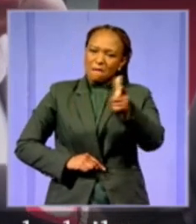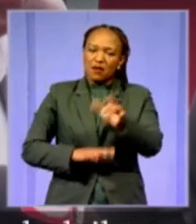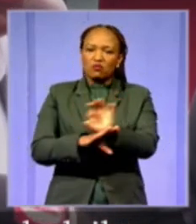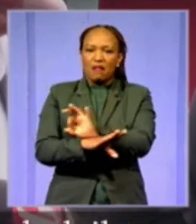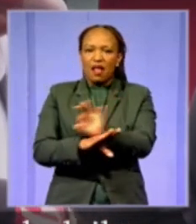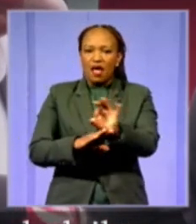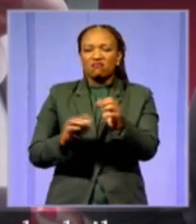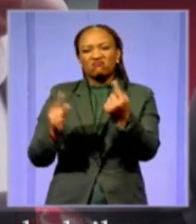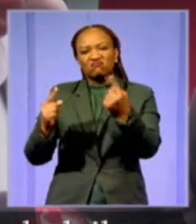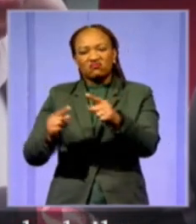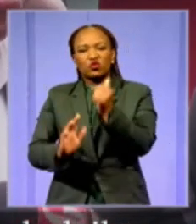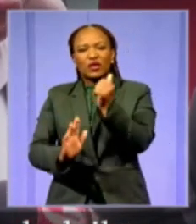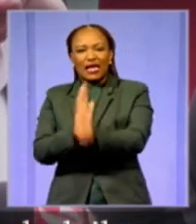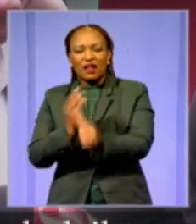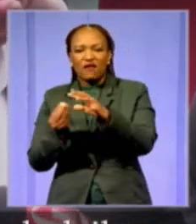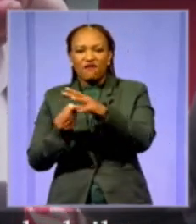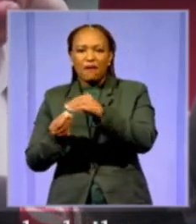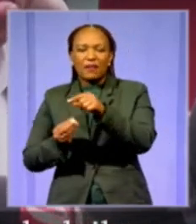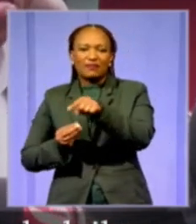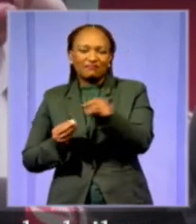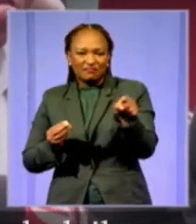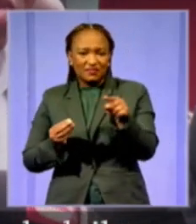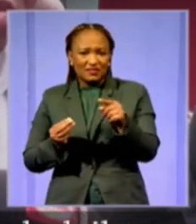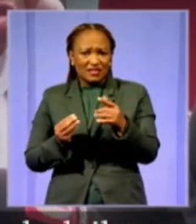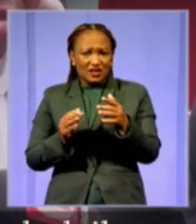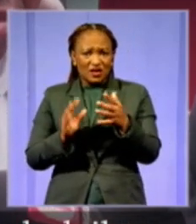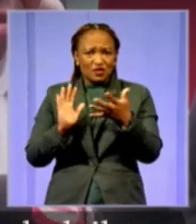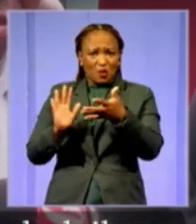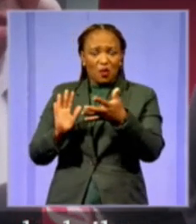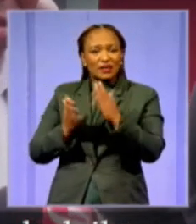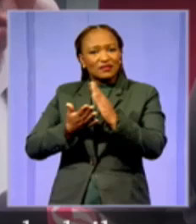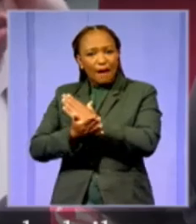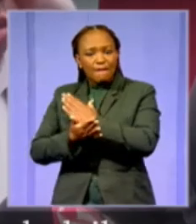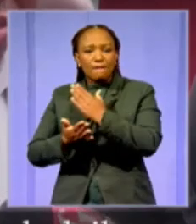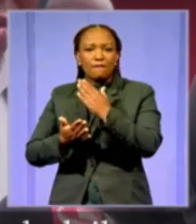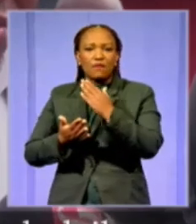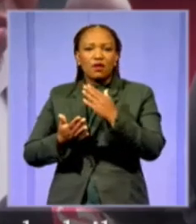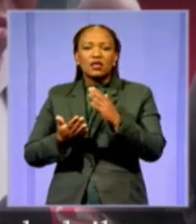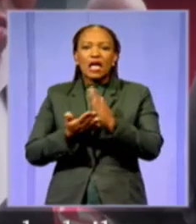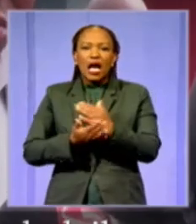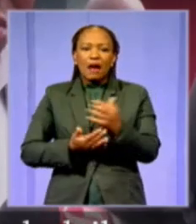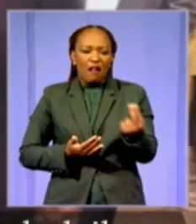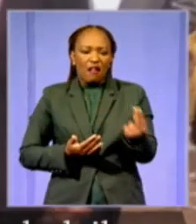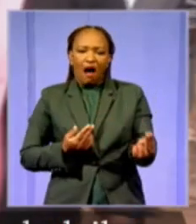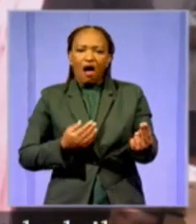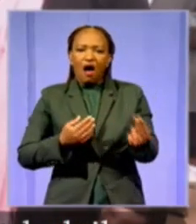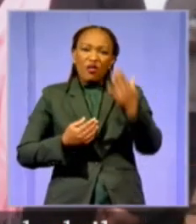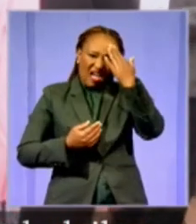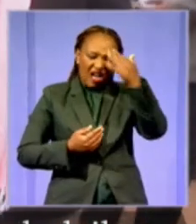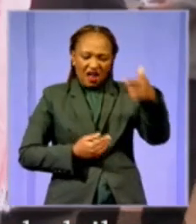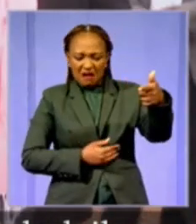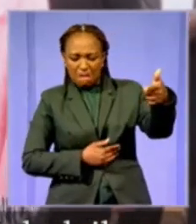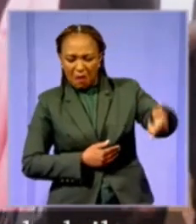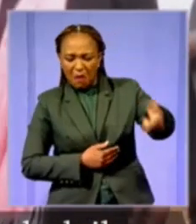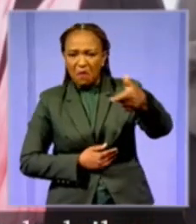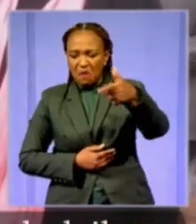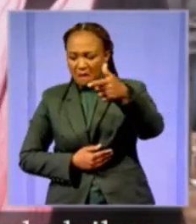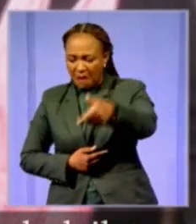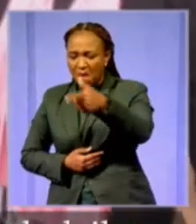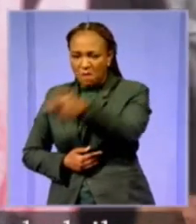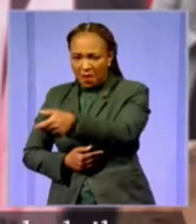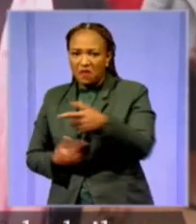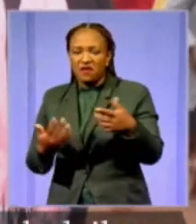kill this family because it was just an execution and some of them were shot while lying down on the head. Puso ya province ya re